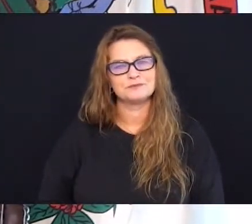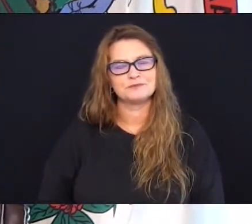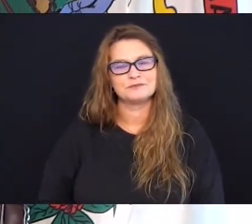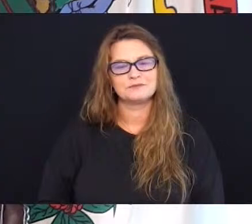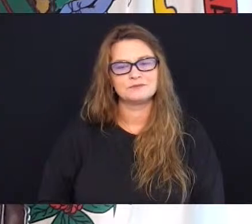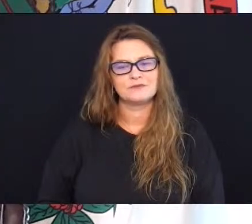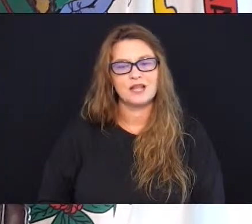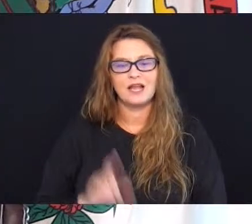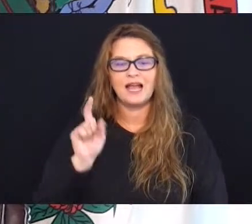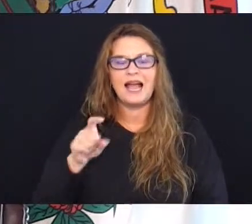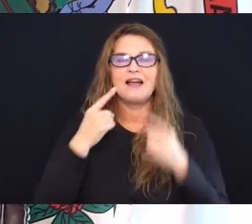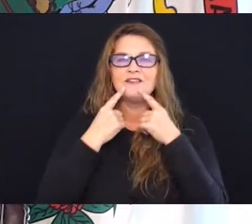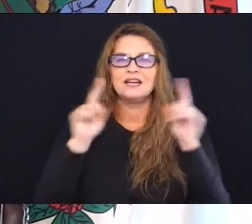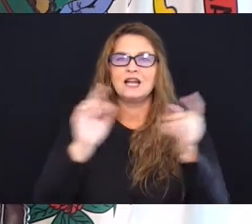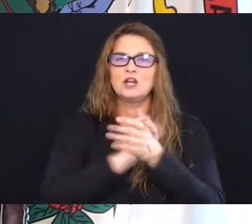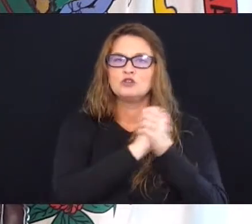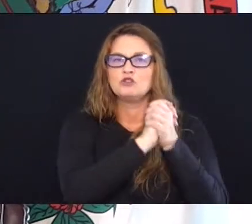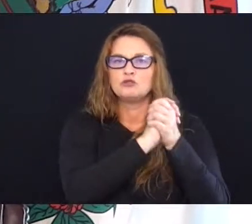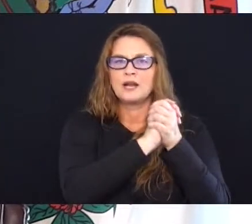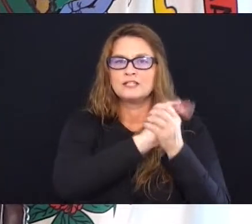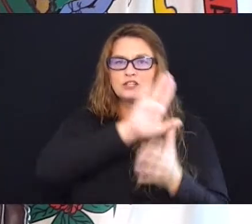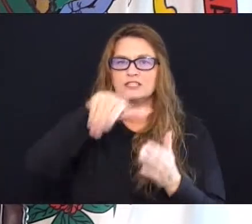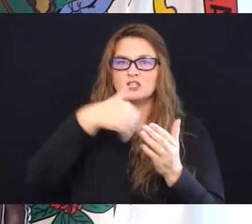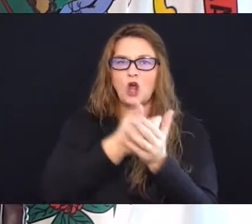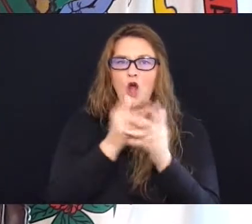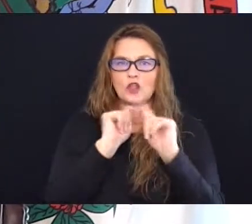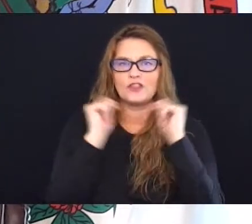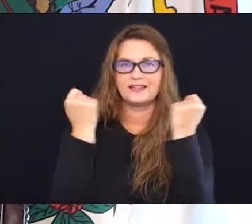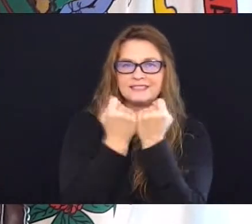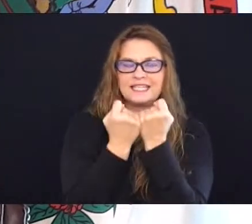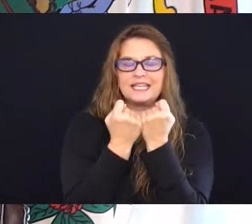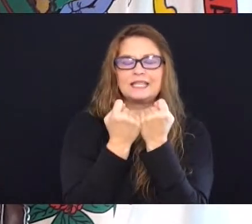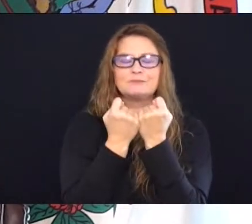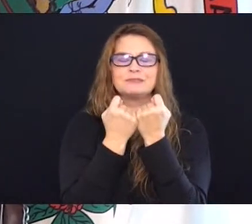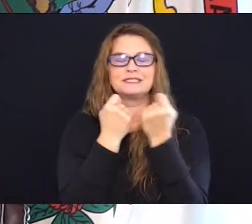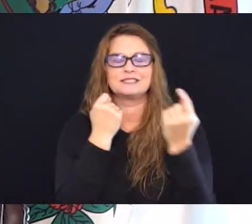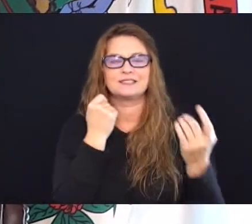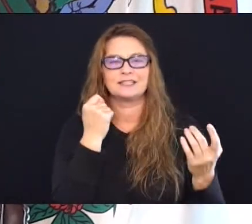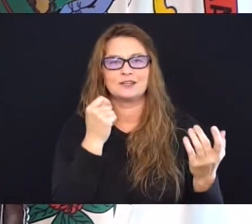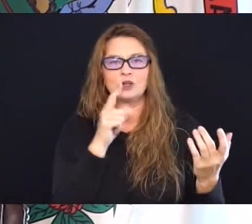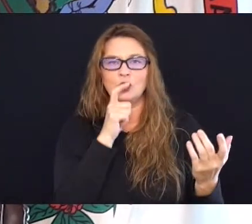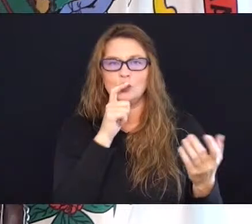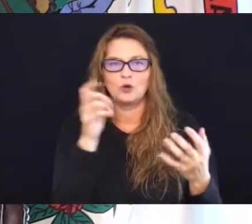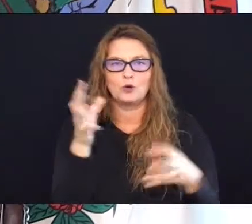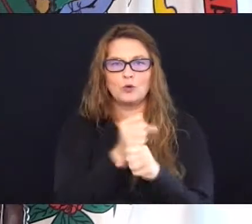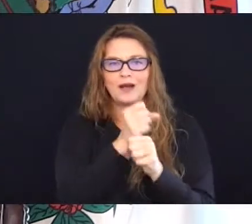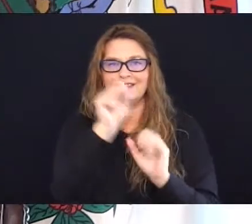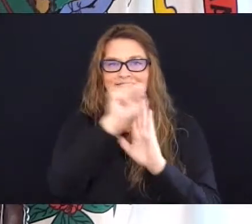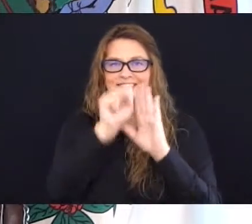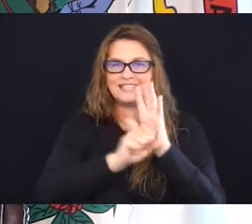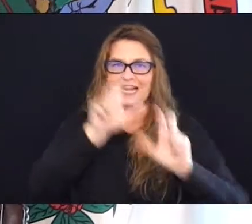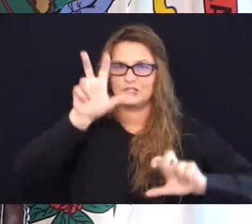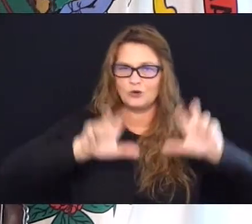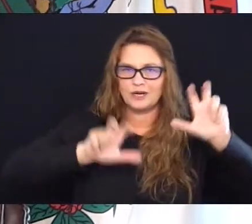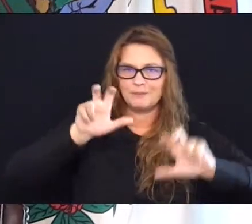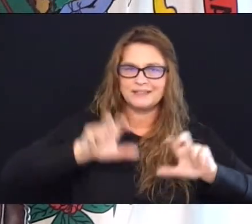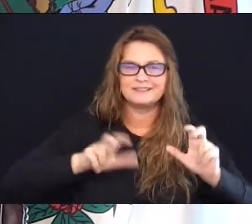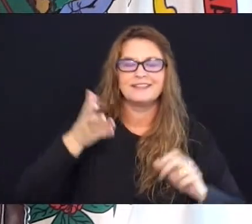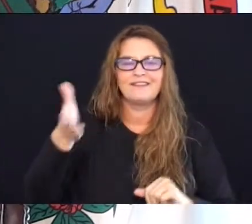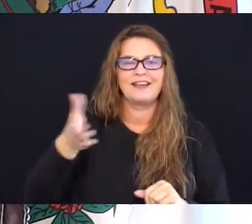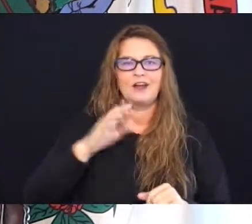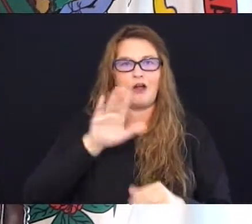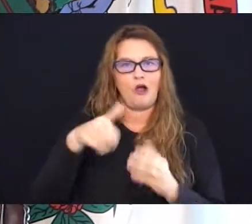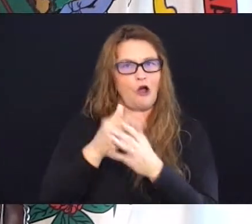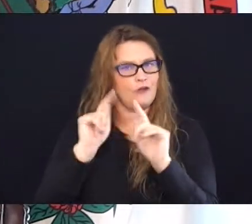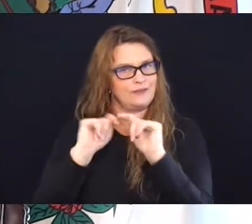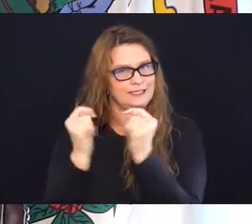I've got an announcement here. I want to congratulate all those teams that won, that were victorious in the state tournament, and all the teams that were able to